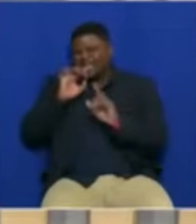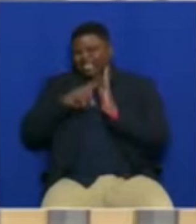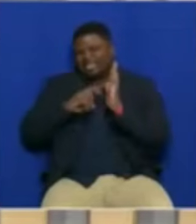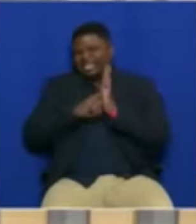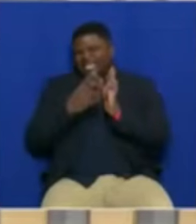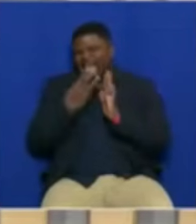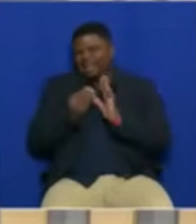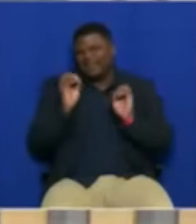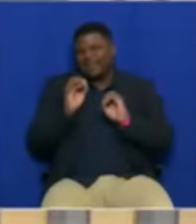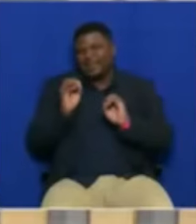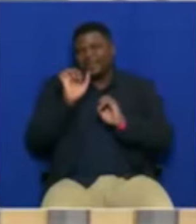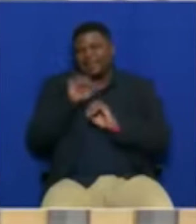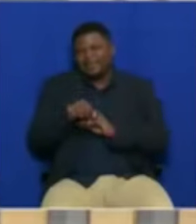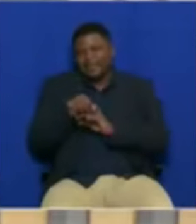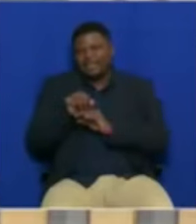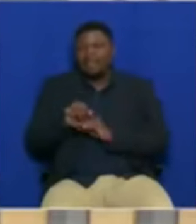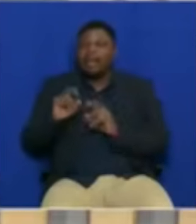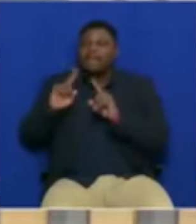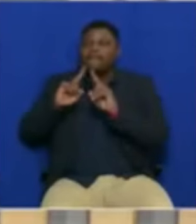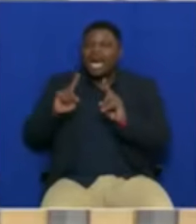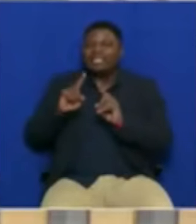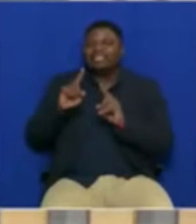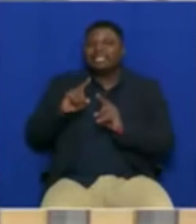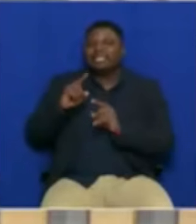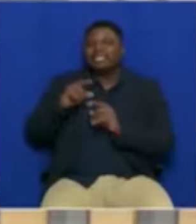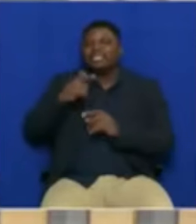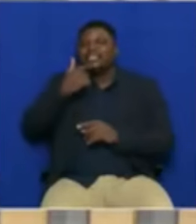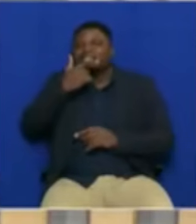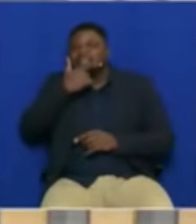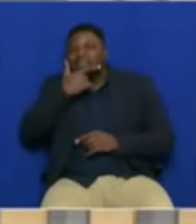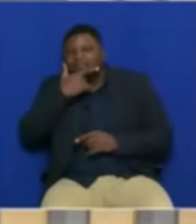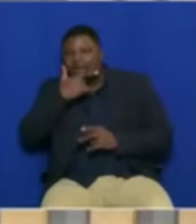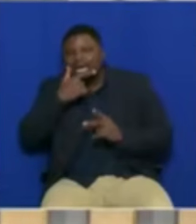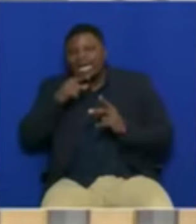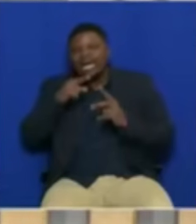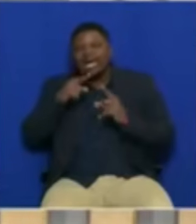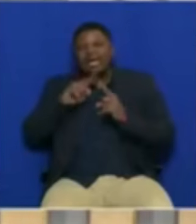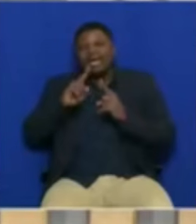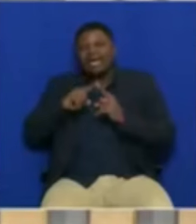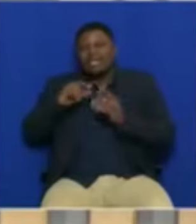to January, I went on leave and I was out of the country.